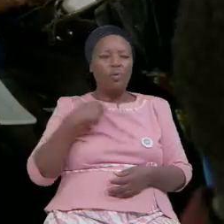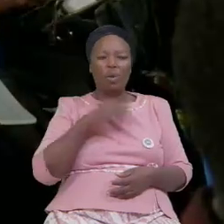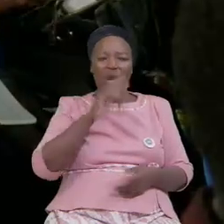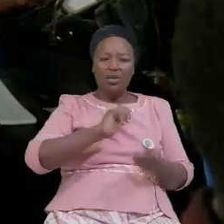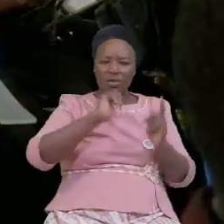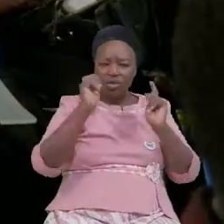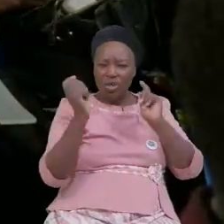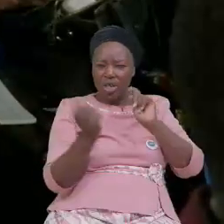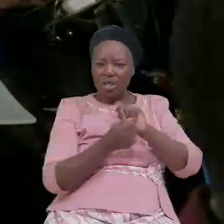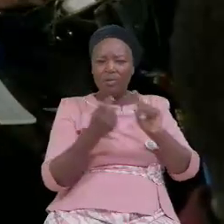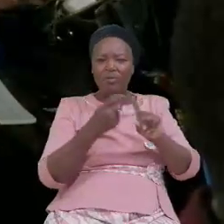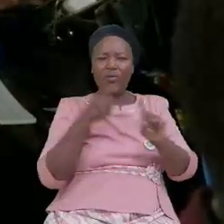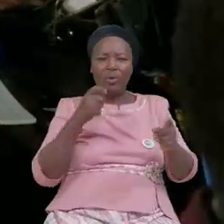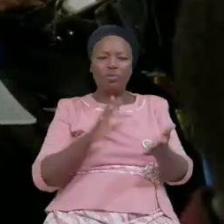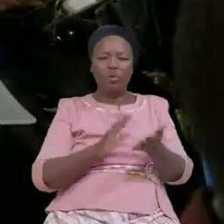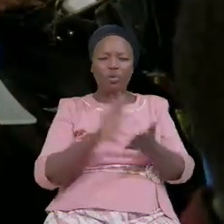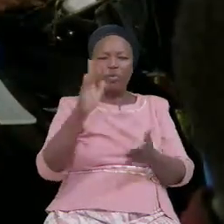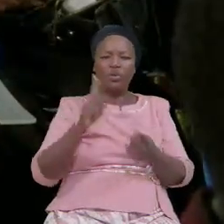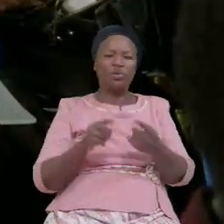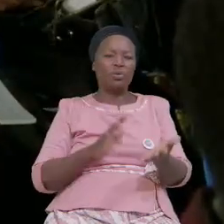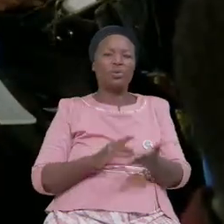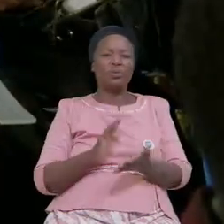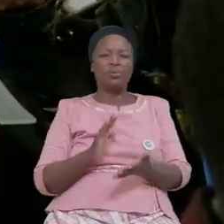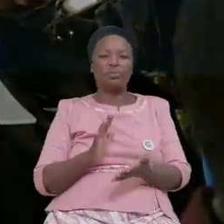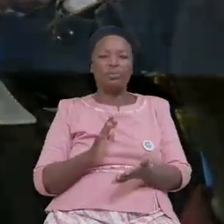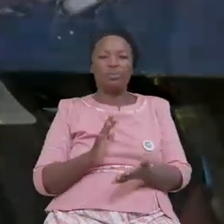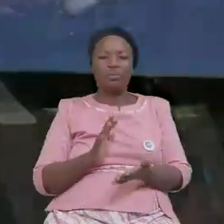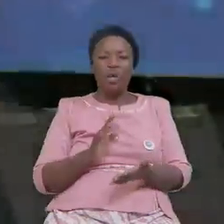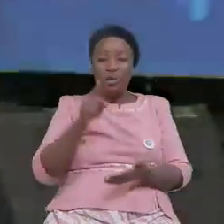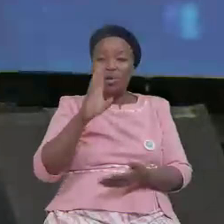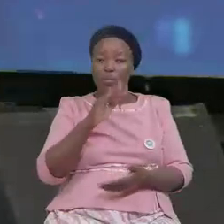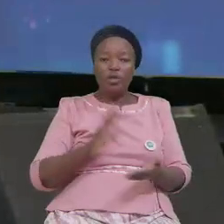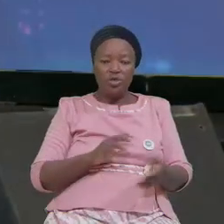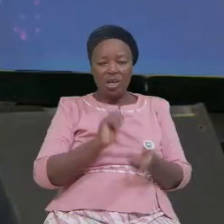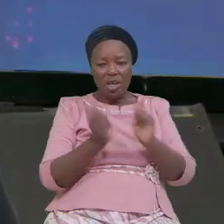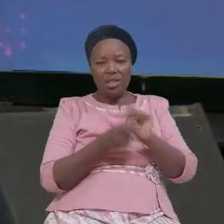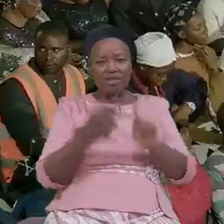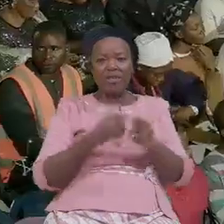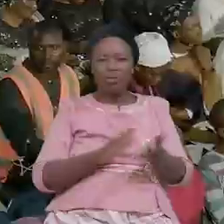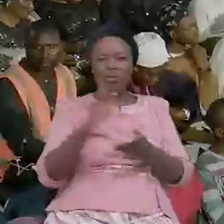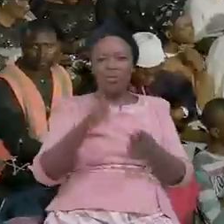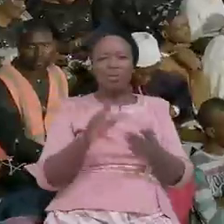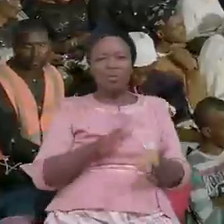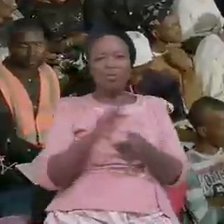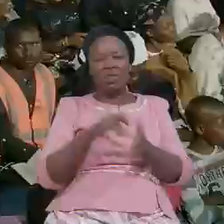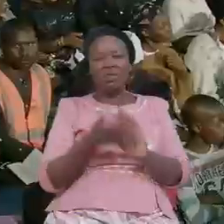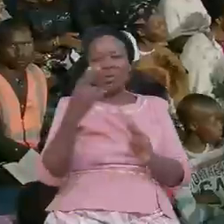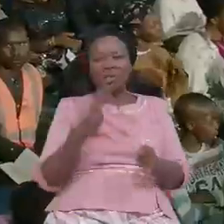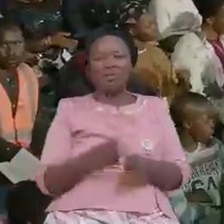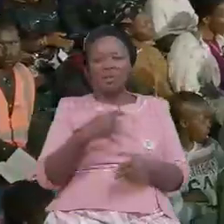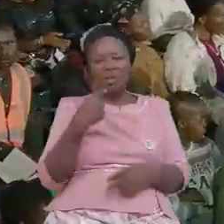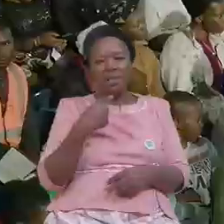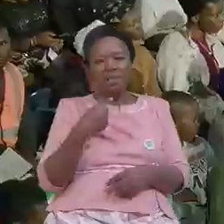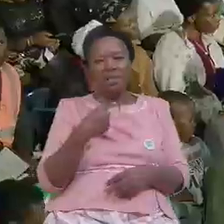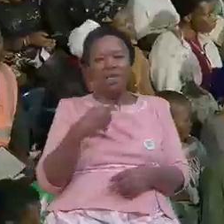from glory to glory. You'll be changed from glory to glory. It says, into